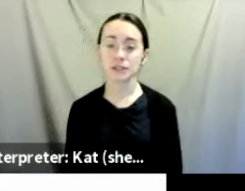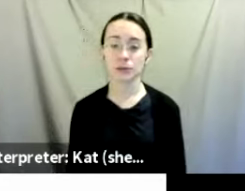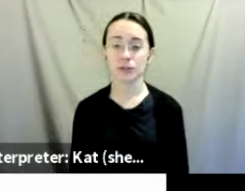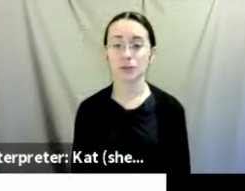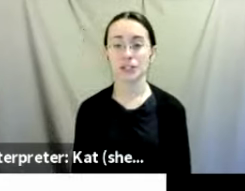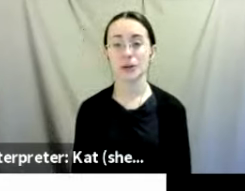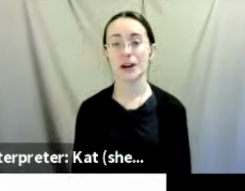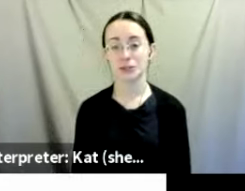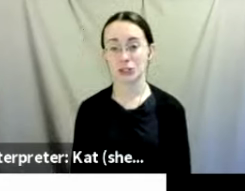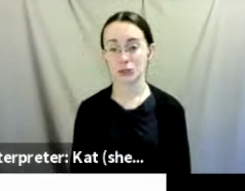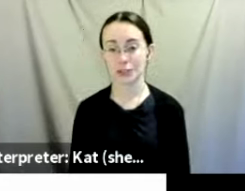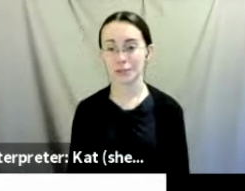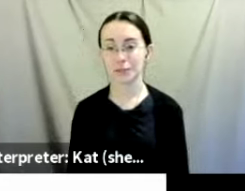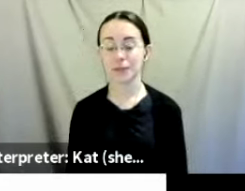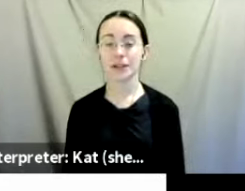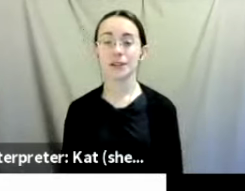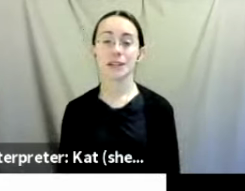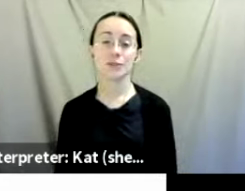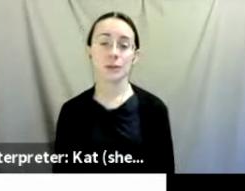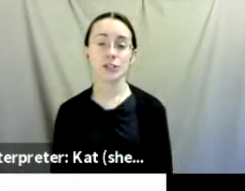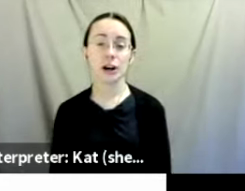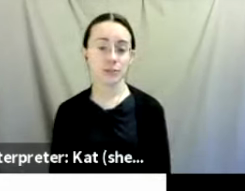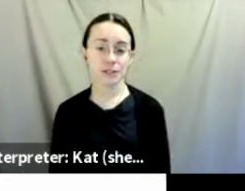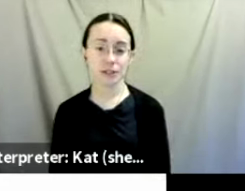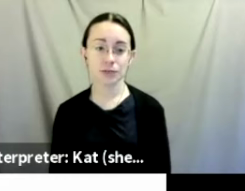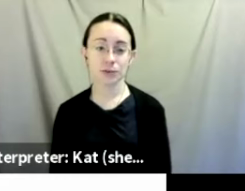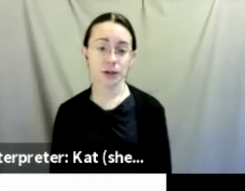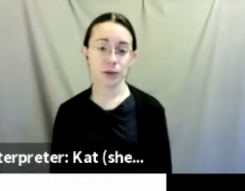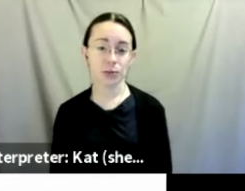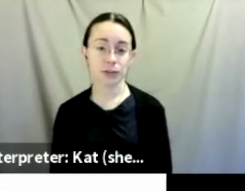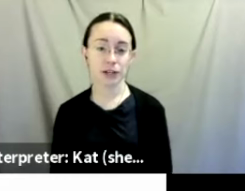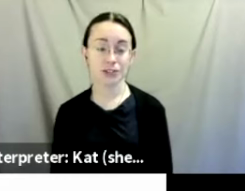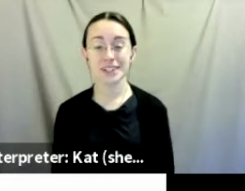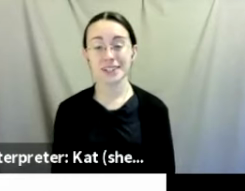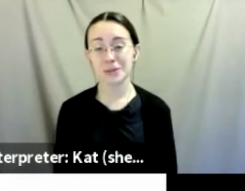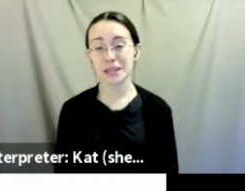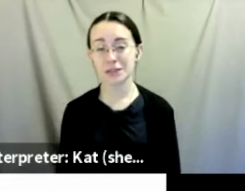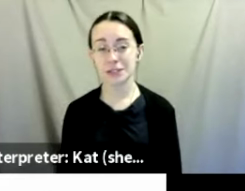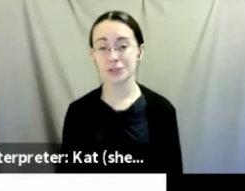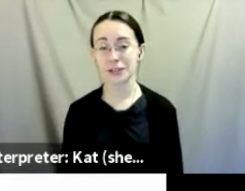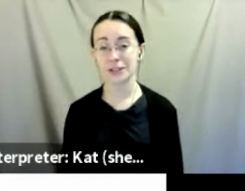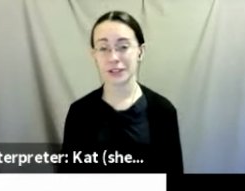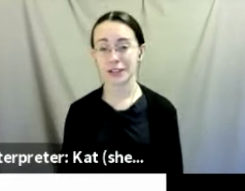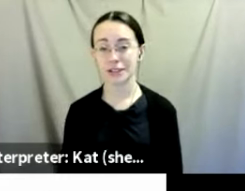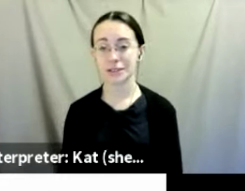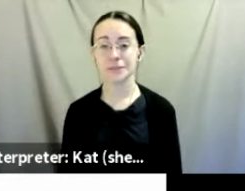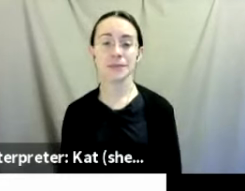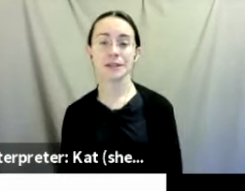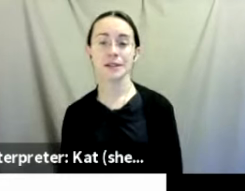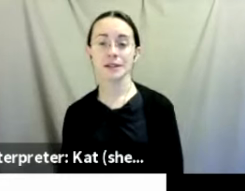or accessible information about how to use it. That information often doesn't come from the healthcare providers, and it can be iffy to find it